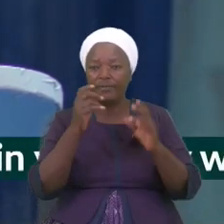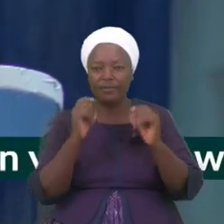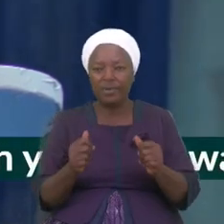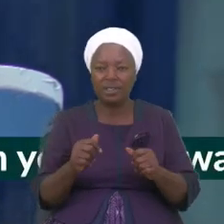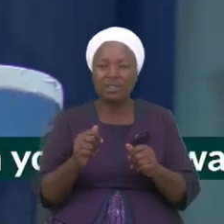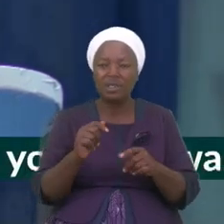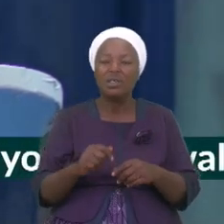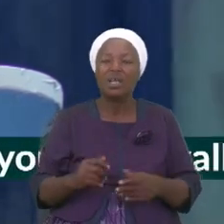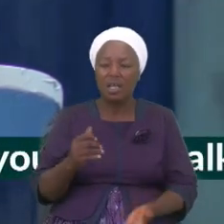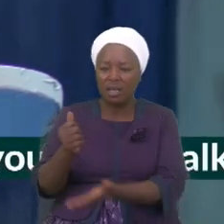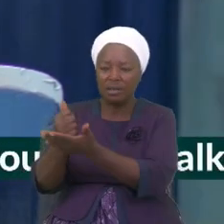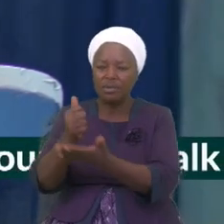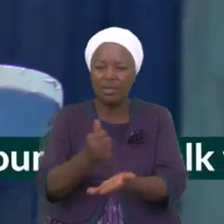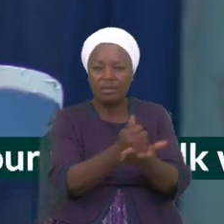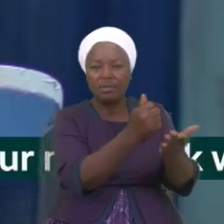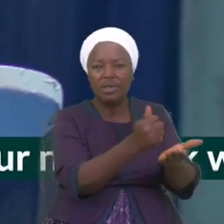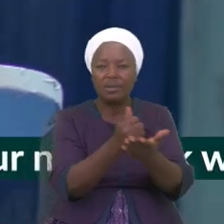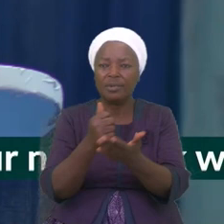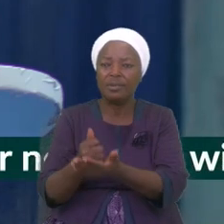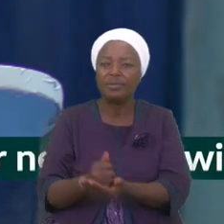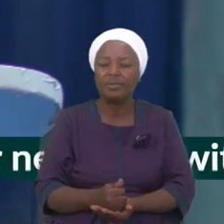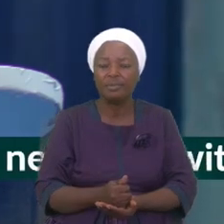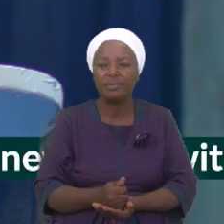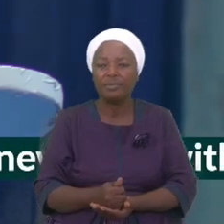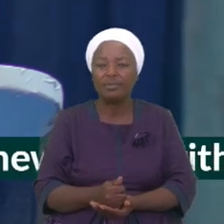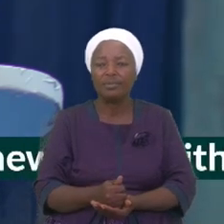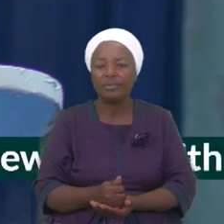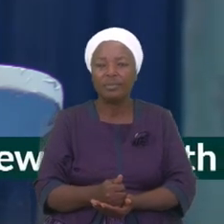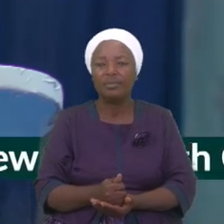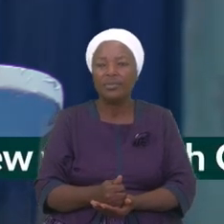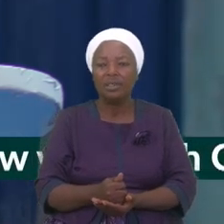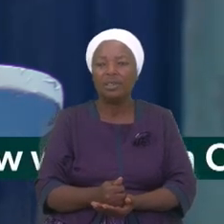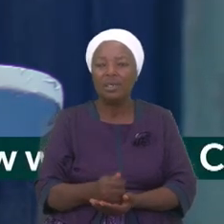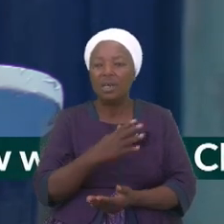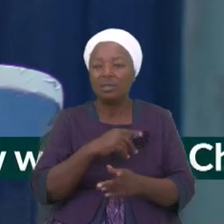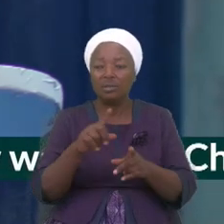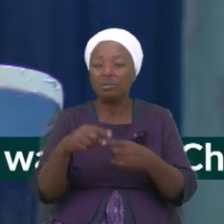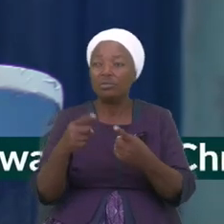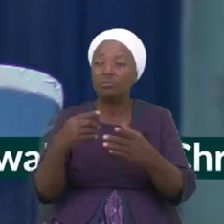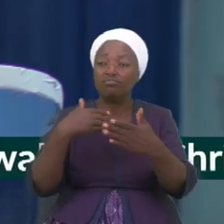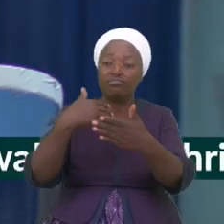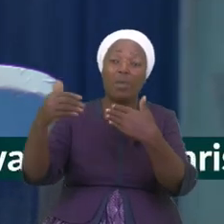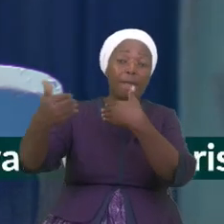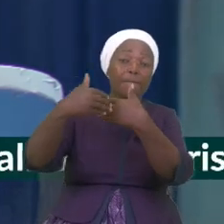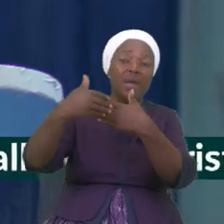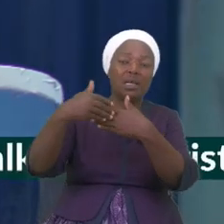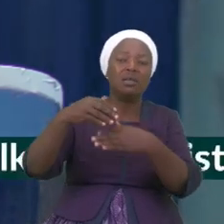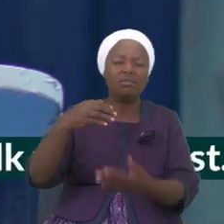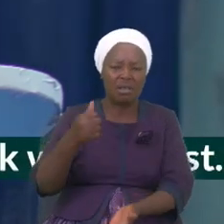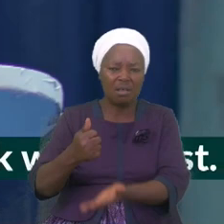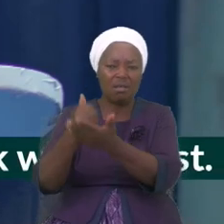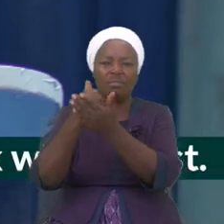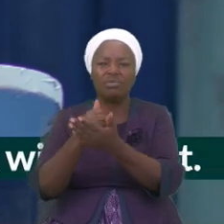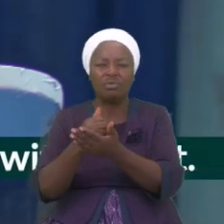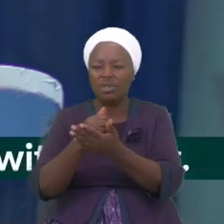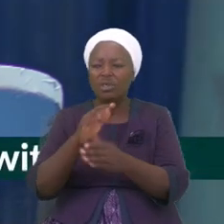the pavilion. People are sitting up there and close to the road over there. Please, let's be fast. Don't leave any